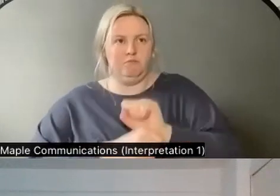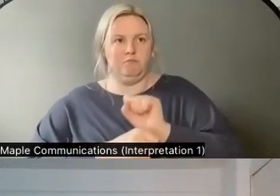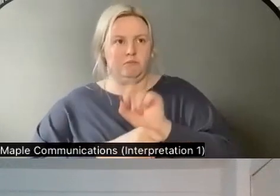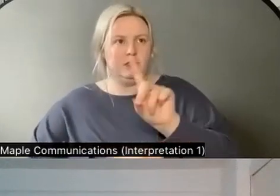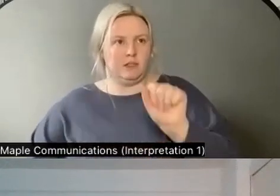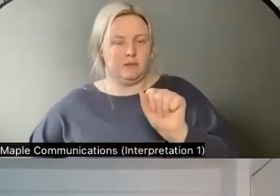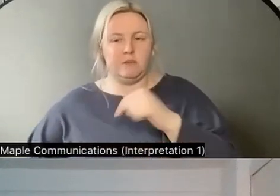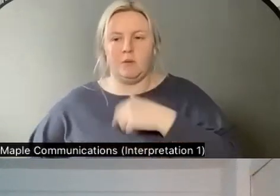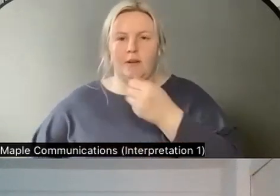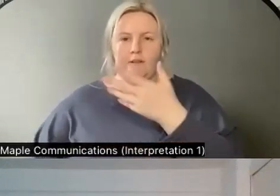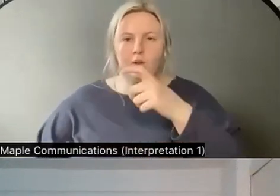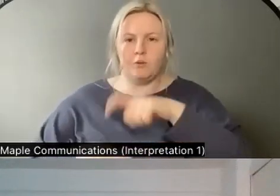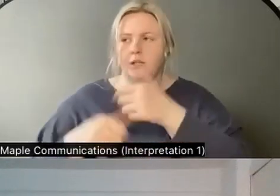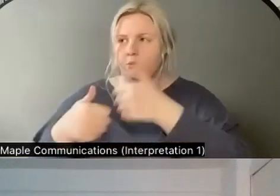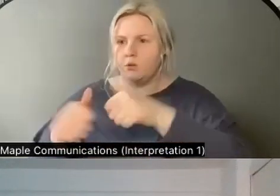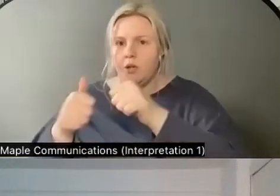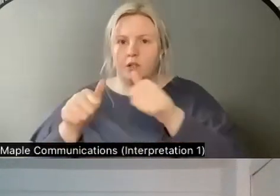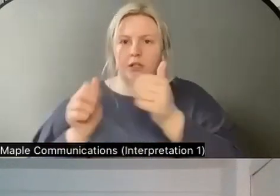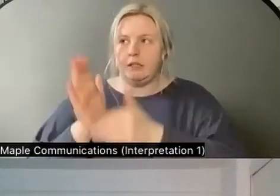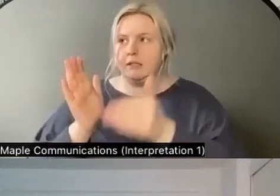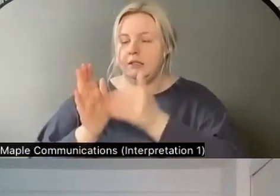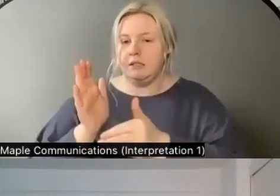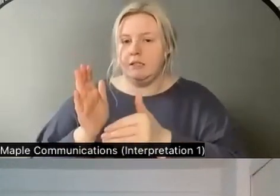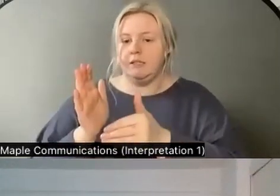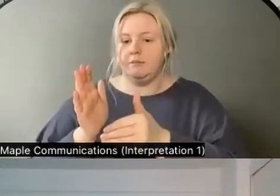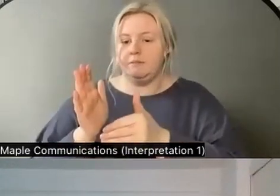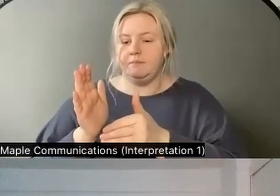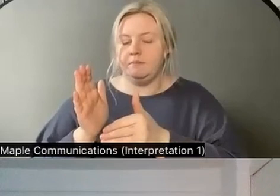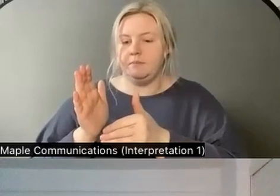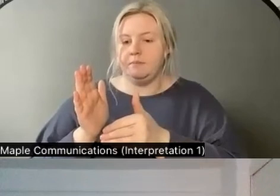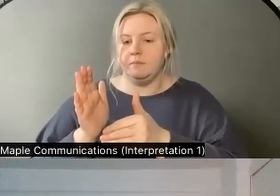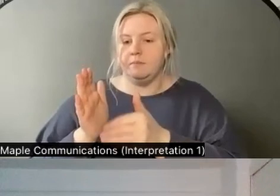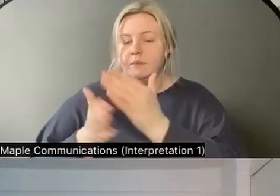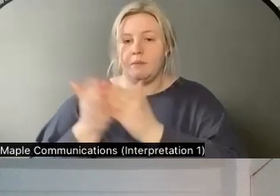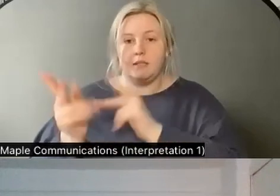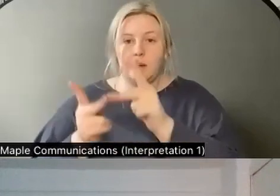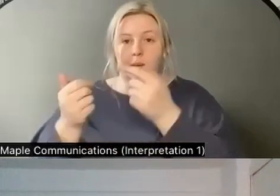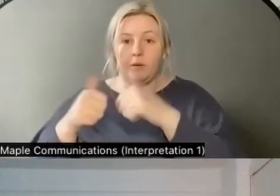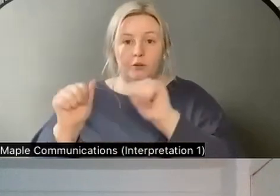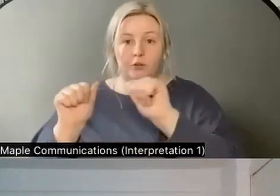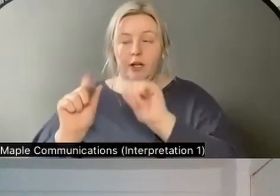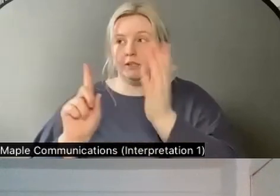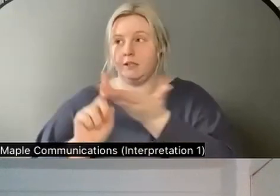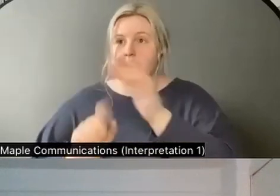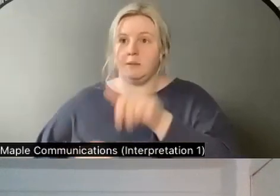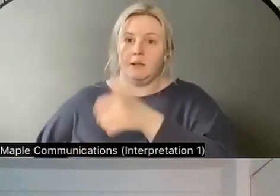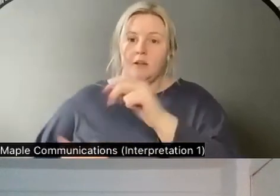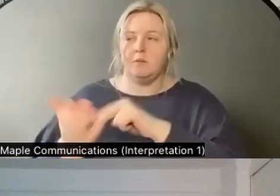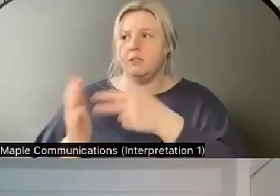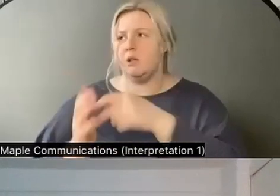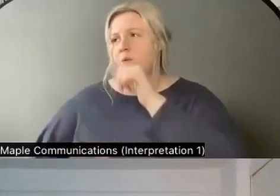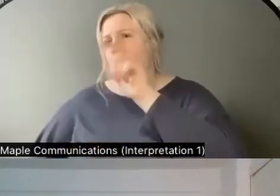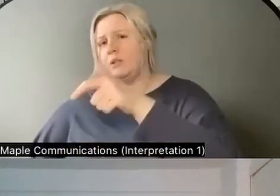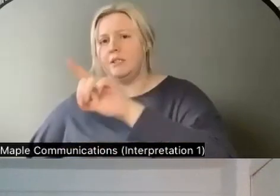attempts, and every time I was trying to folks would try to talk me out of it. You know what I mean? You can live a fulfilling